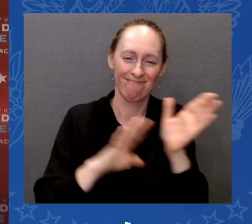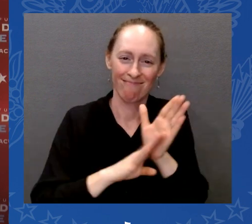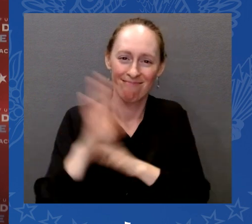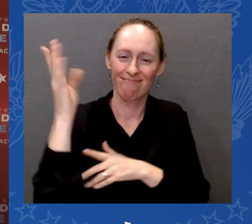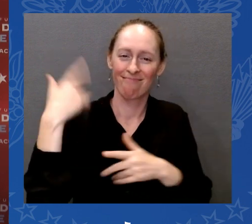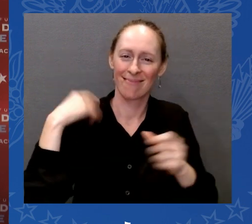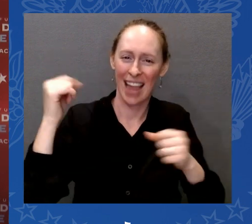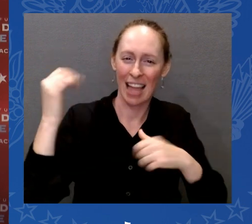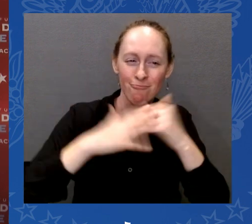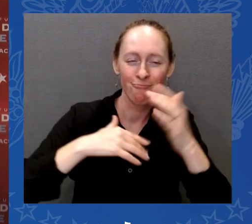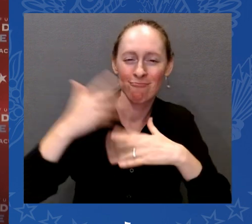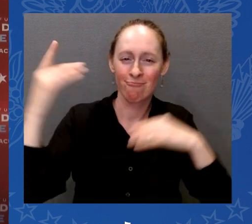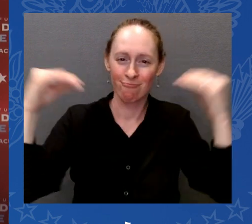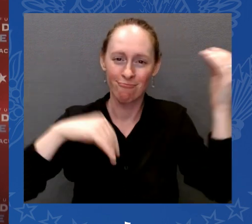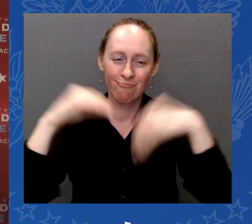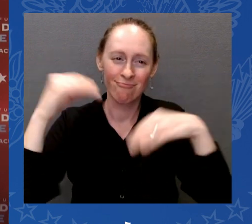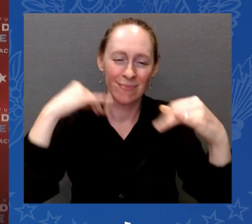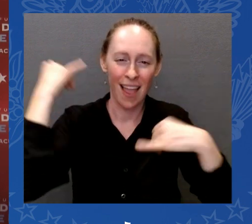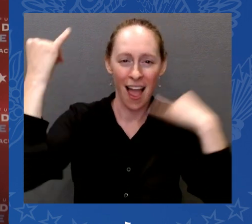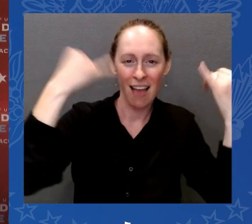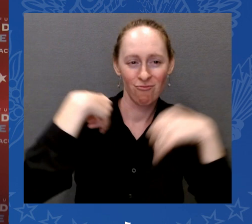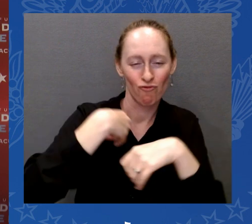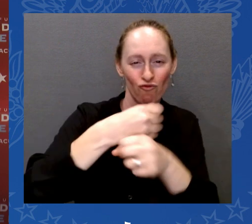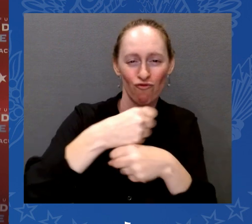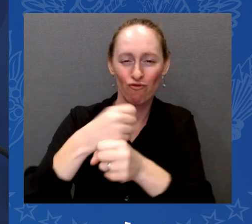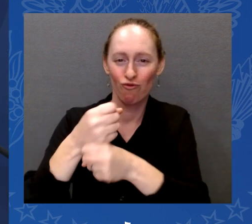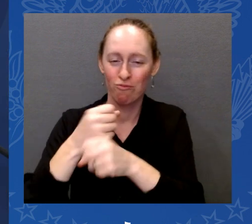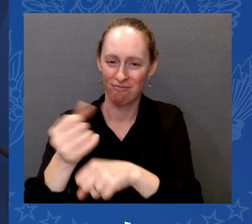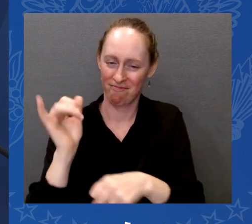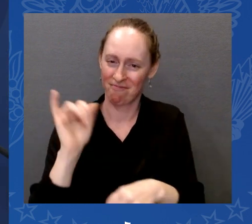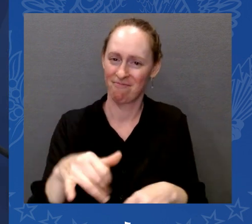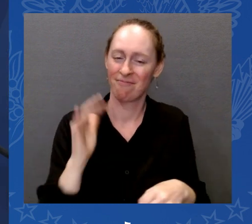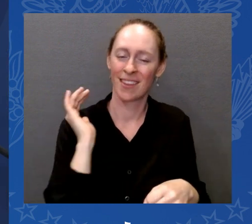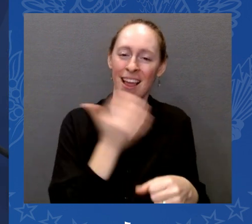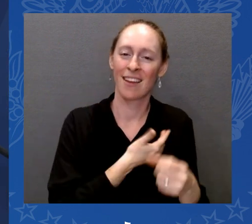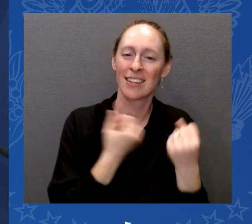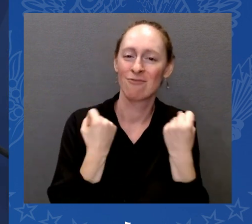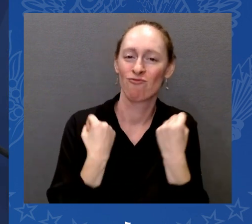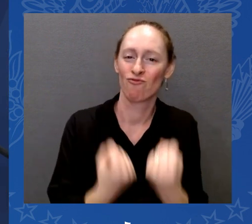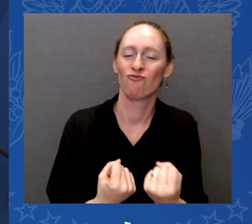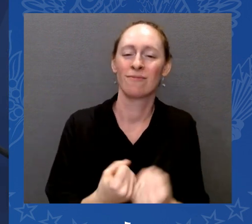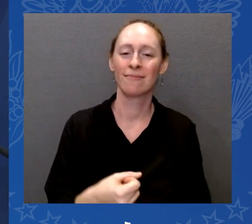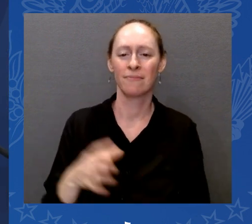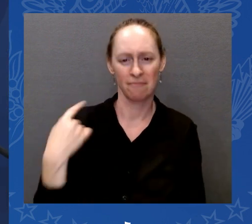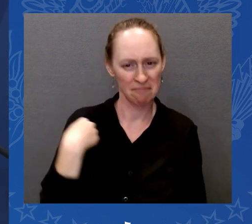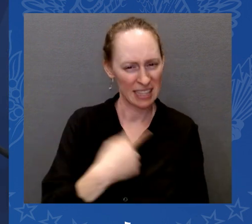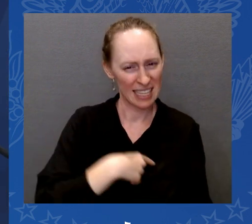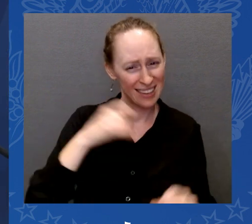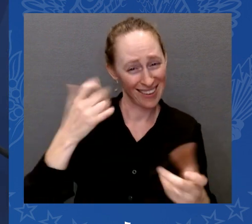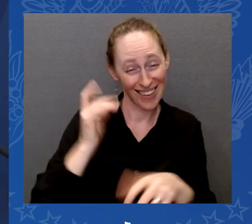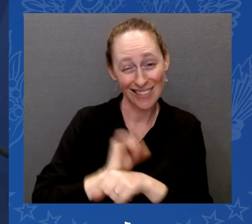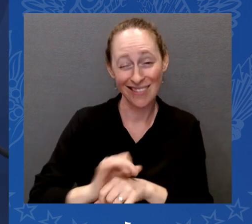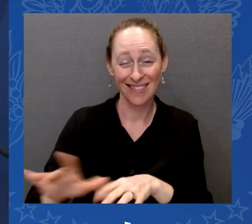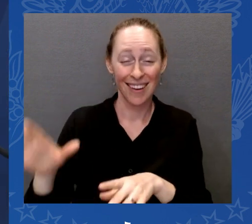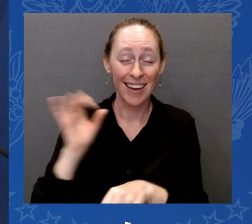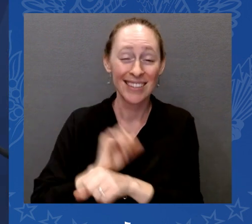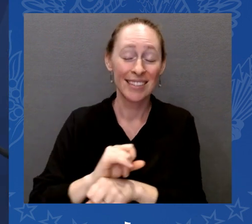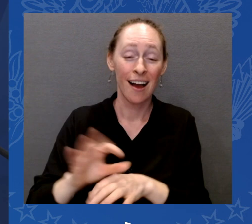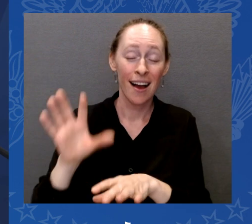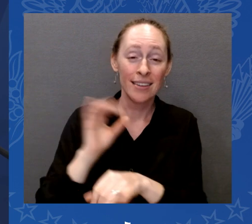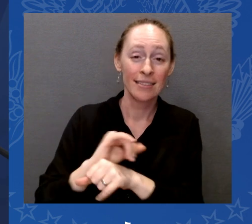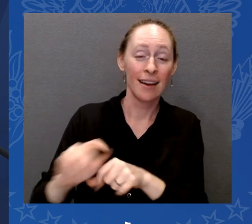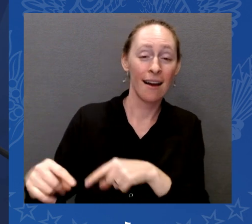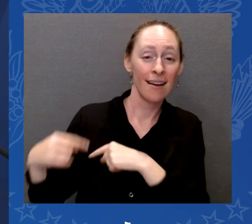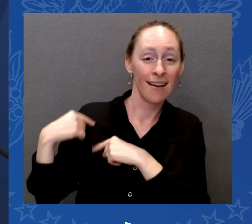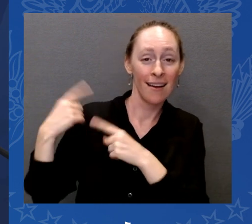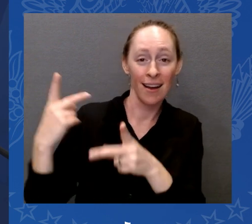And I knew we couldn't let this one go, and we worked hard, and I'm so grateful to have partnered with Chuck Schumer through every inch of this to get it done